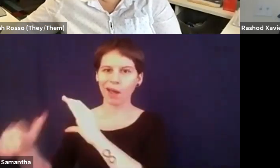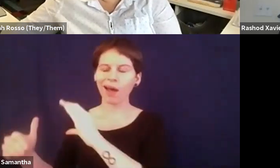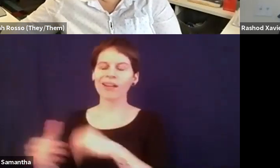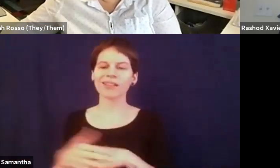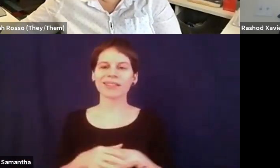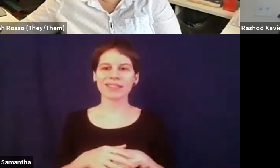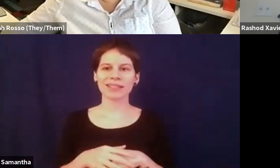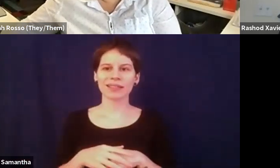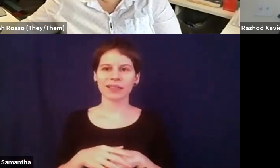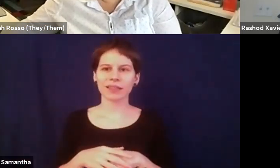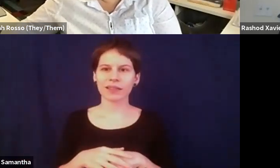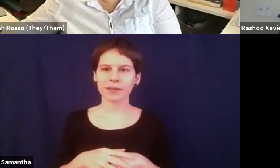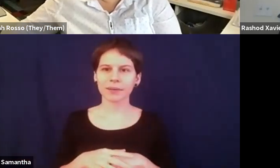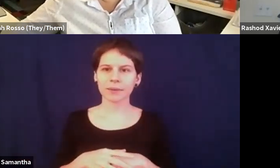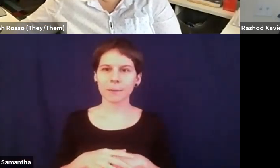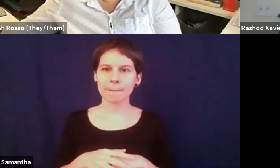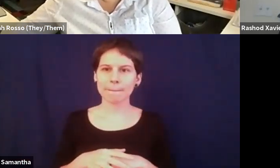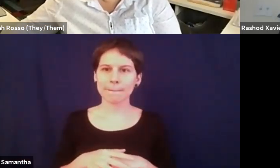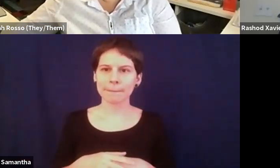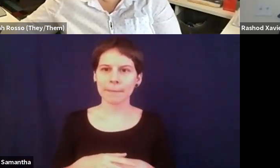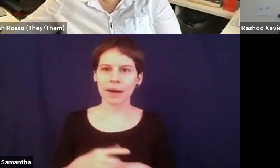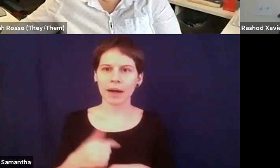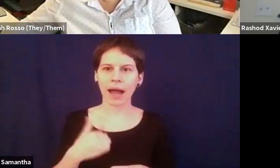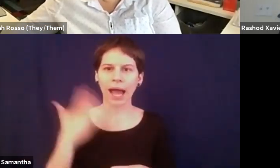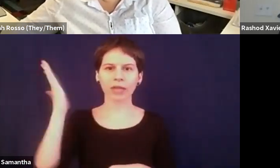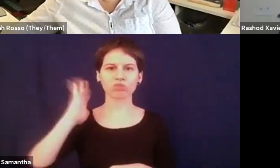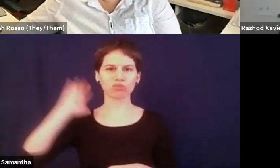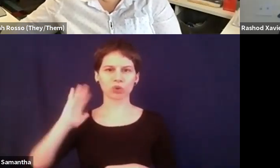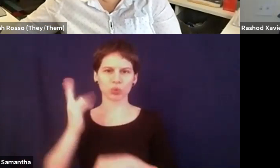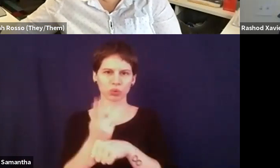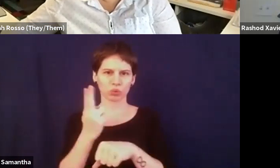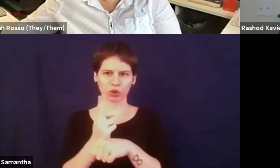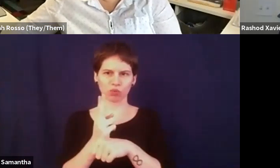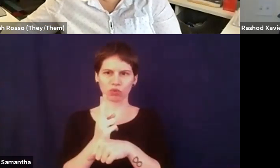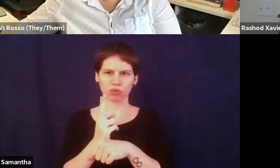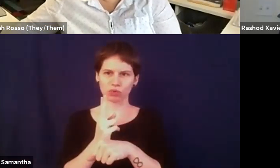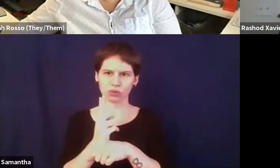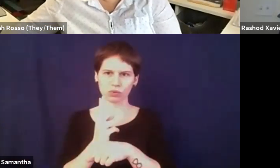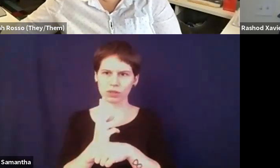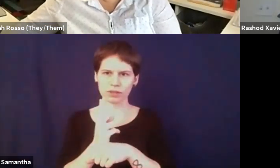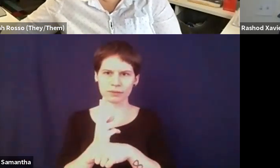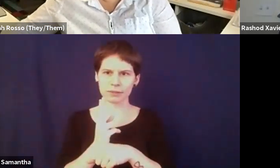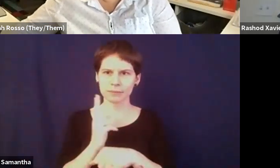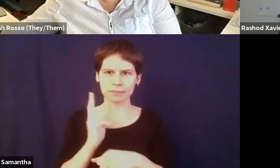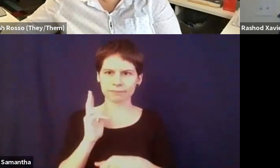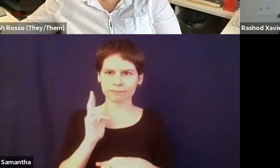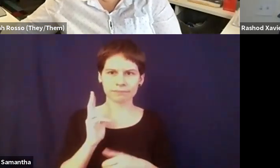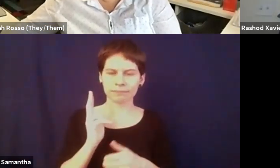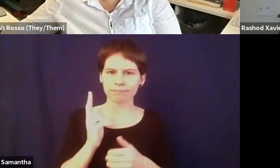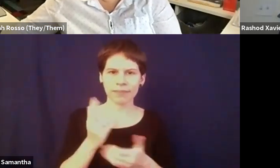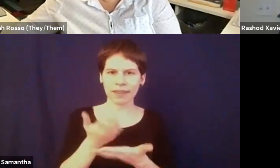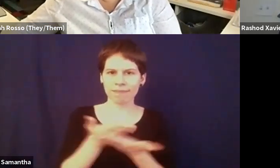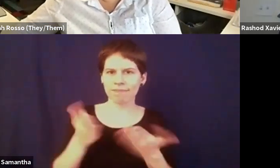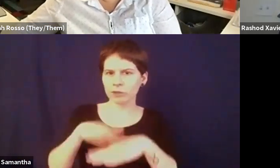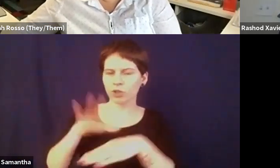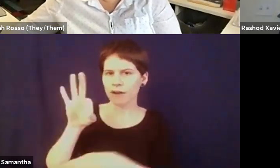to use beepers. So they didn't want any of that. They wanted to be contacted on Facebook or Instagram. And so that's how I